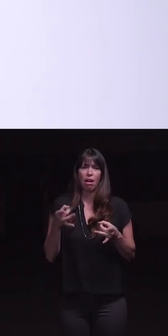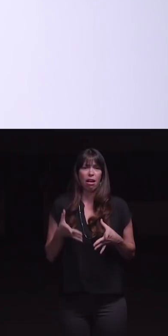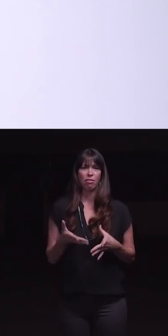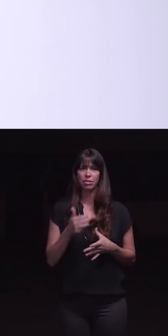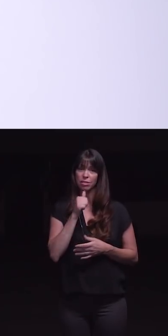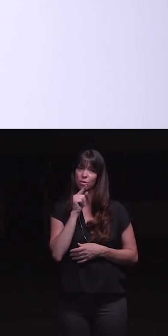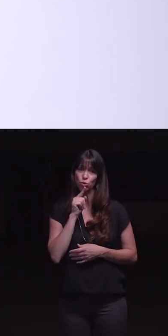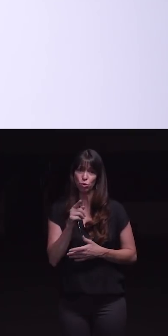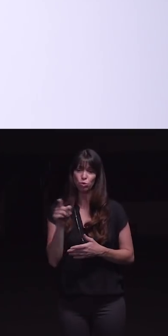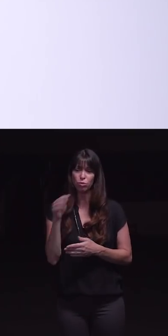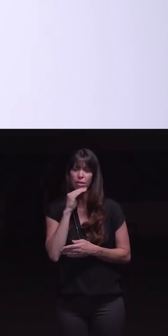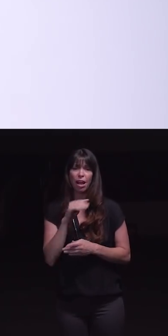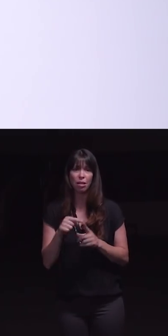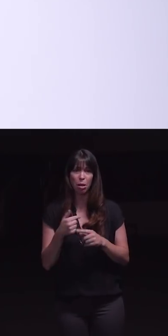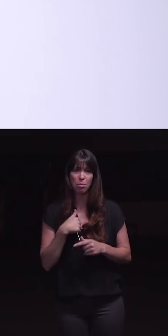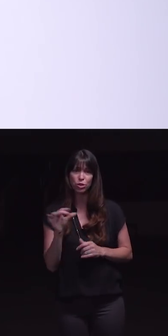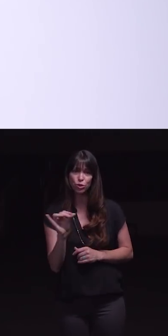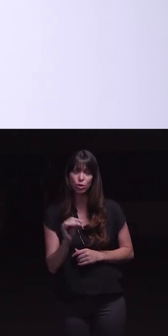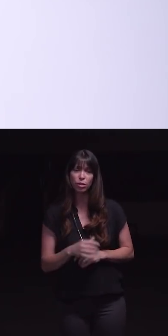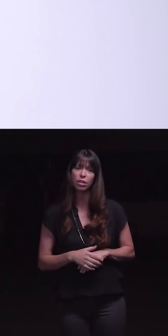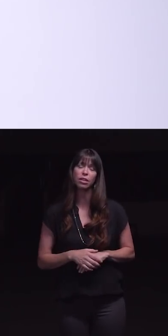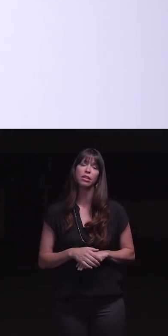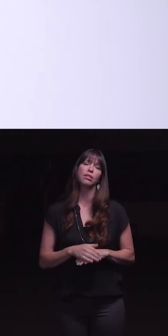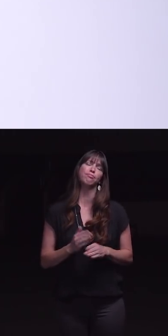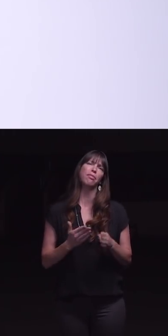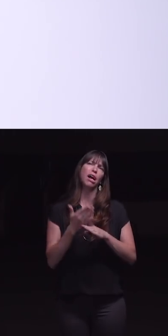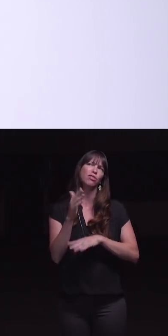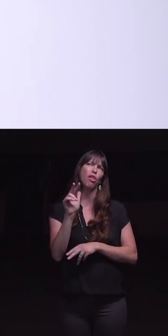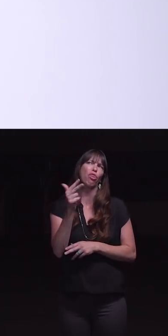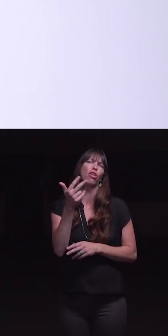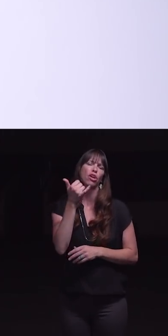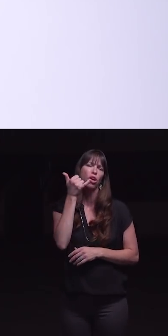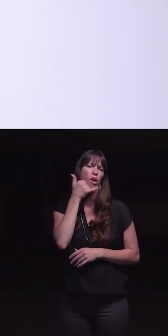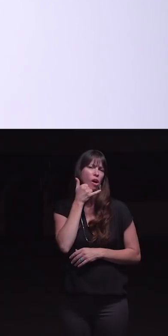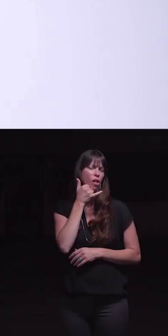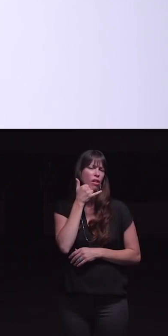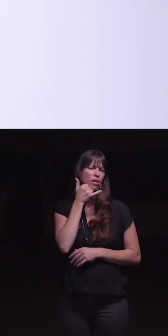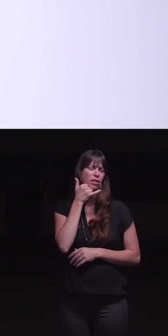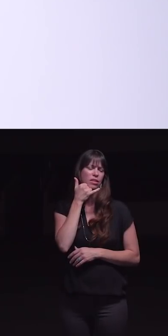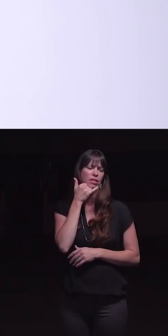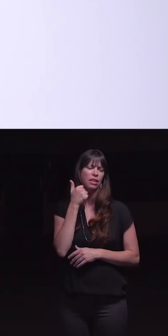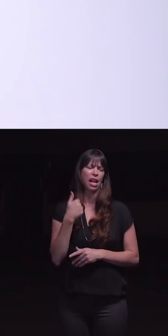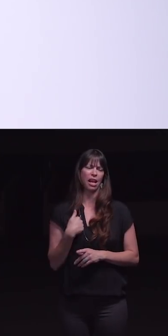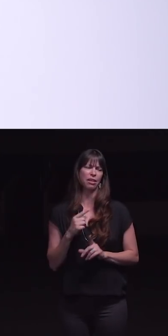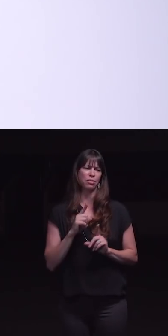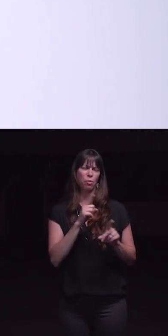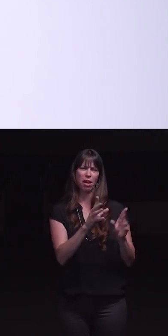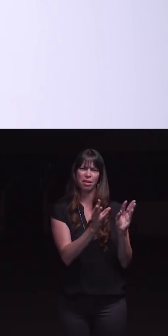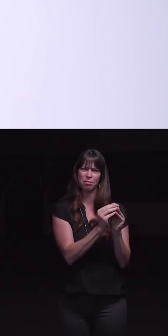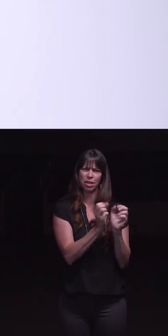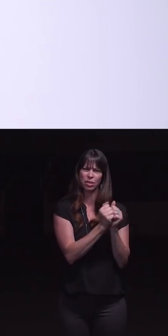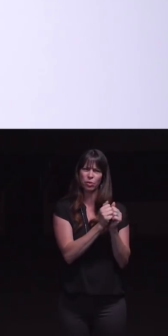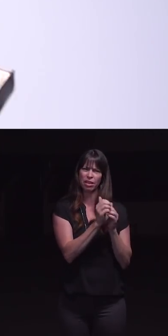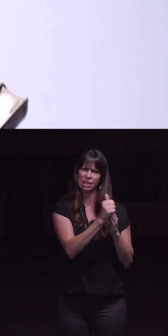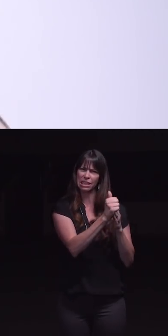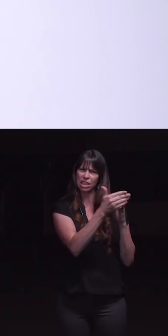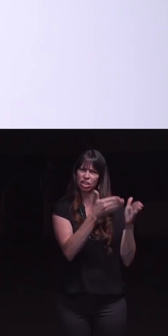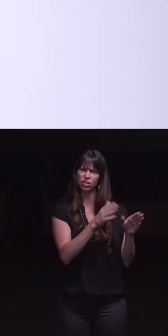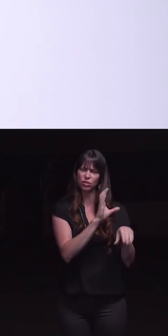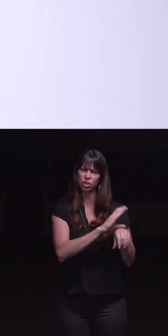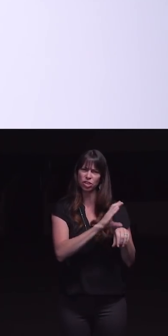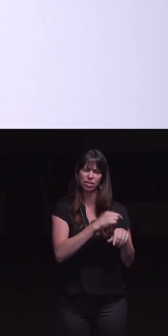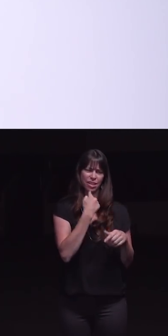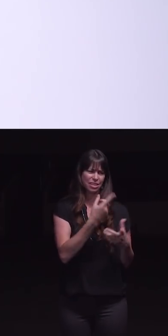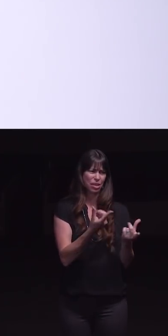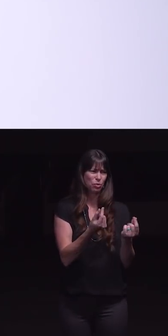were not true. And after about the third time, every 3 months, about the third time, I went to the leaders of the church and I said, what do I do with Dolly?